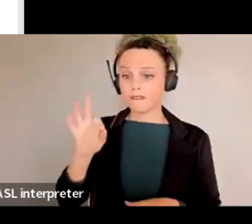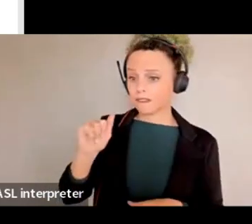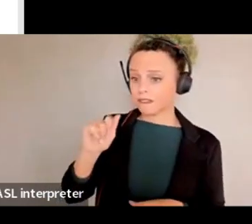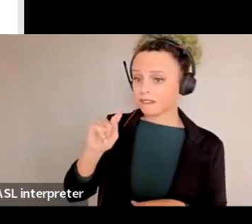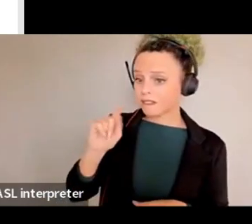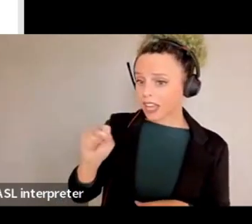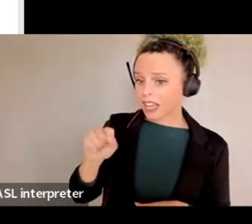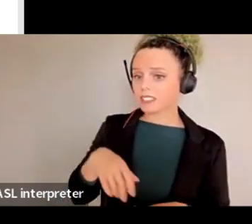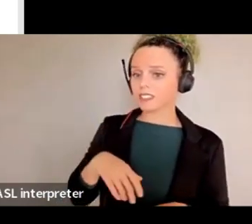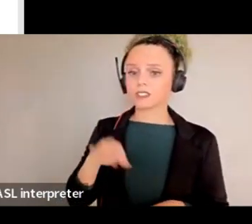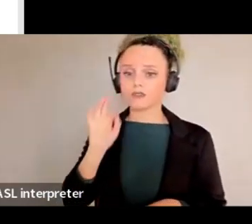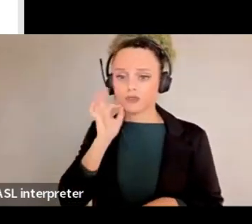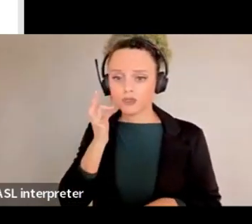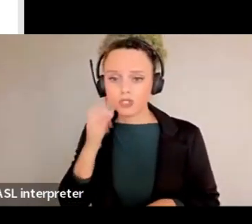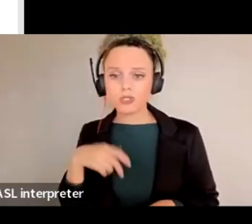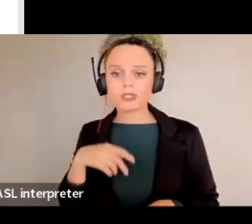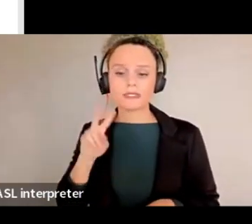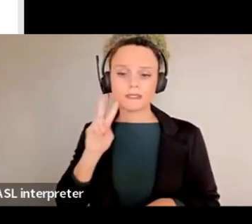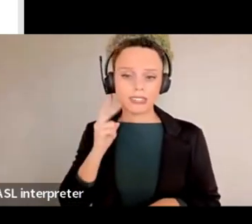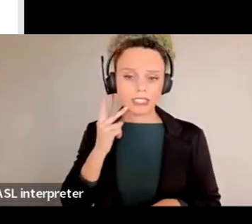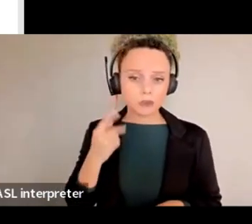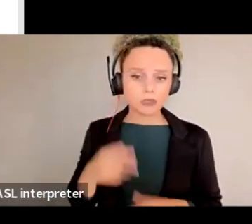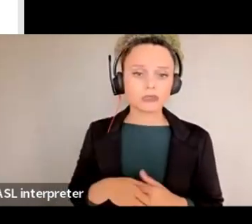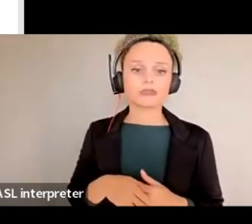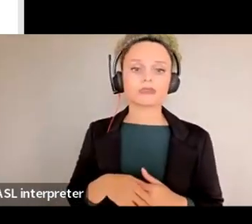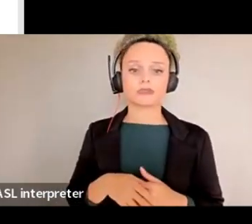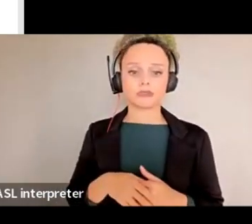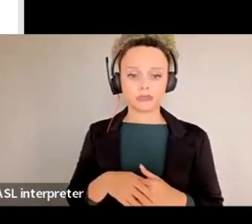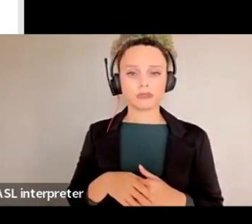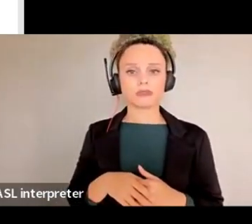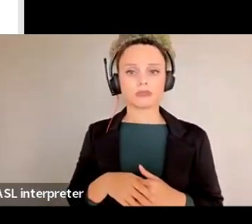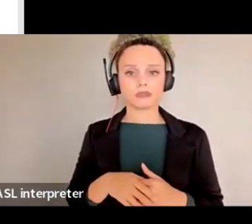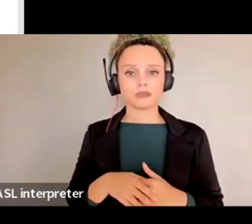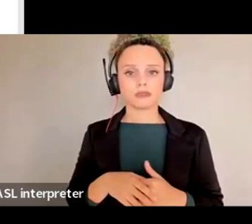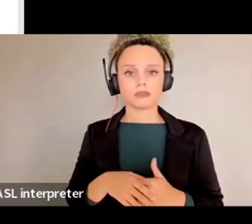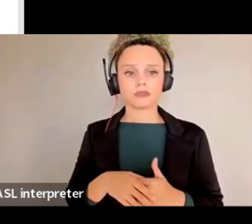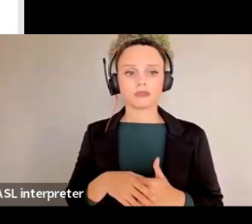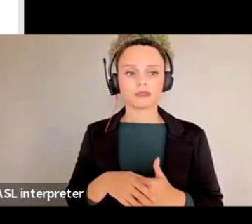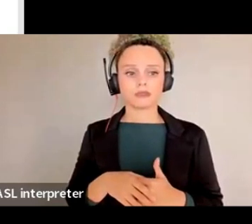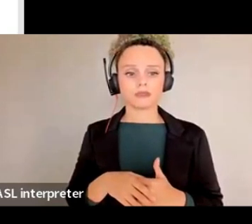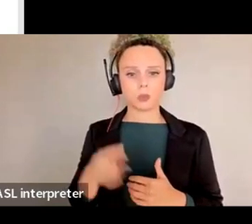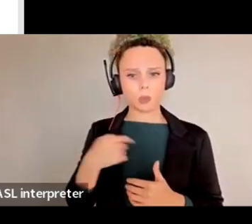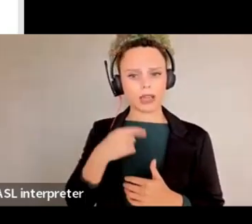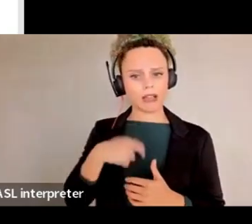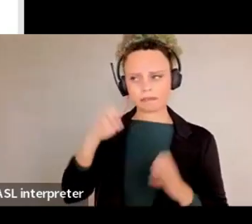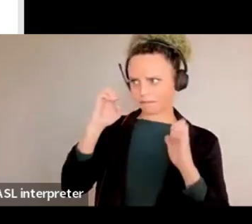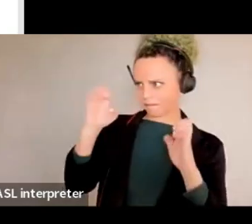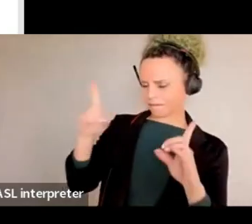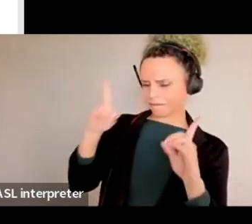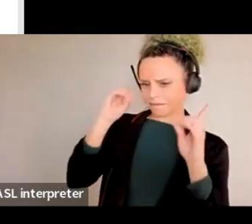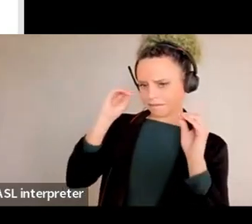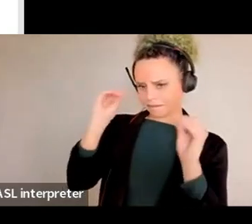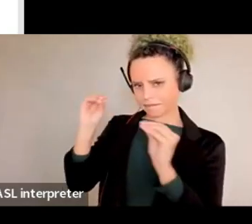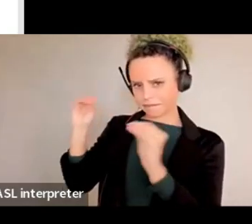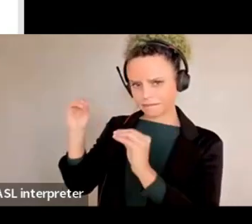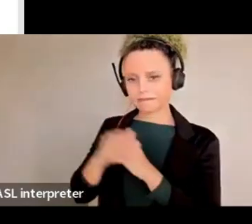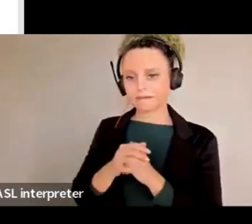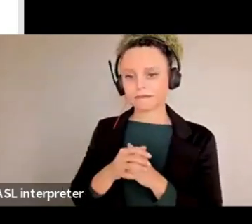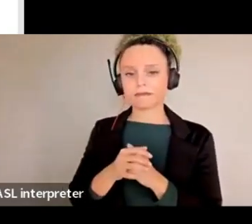carbohydrates and what those sources are, what those actual foods are, fats, fruits and vegetables,